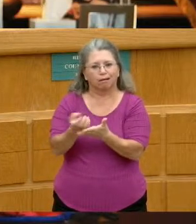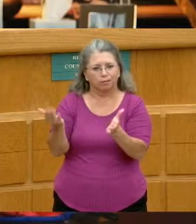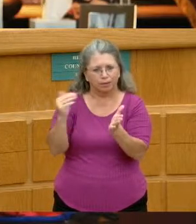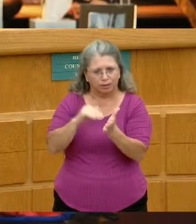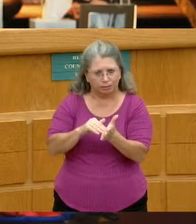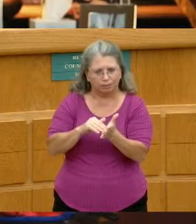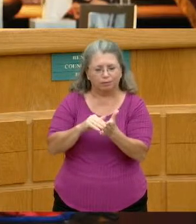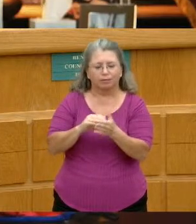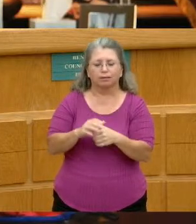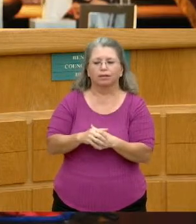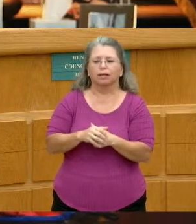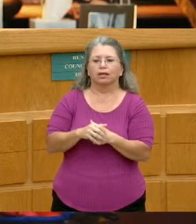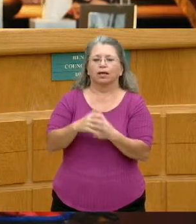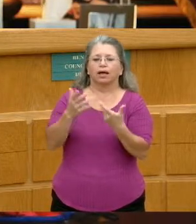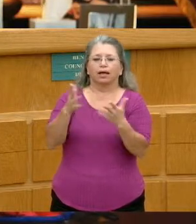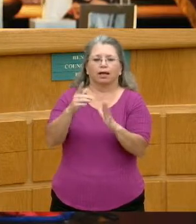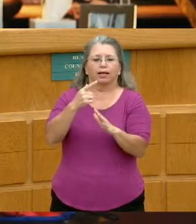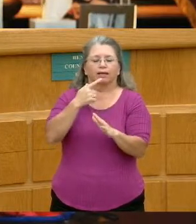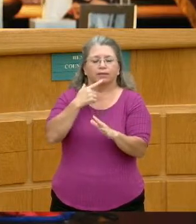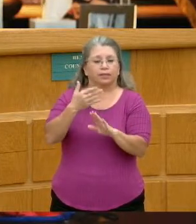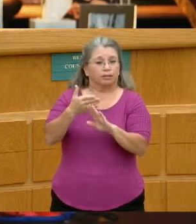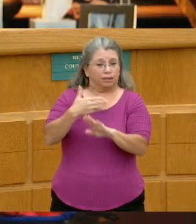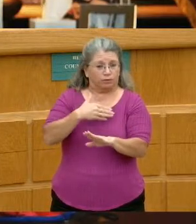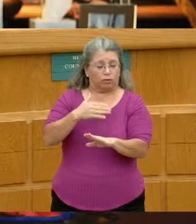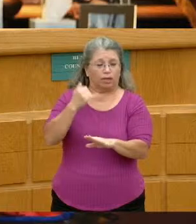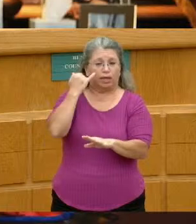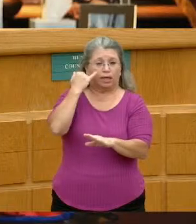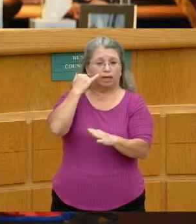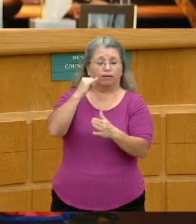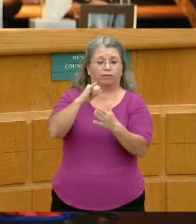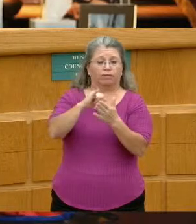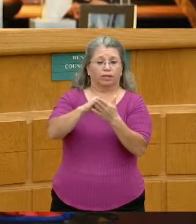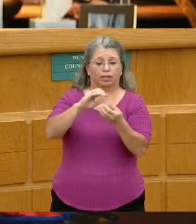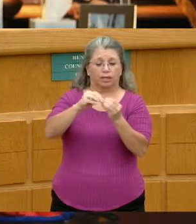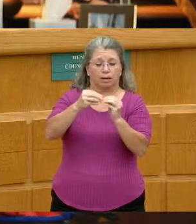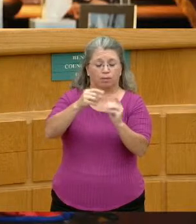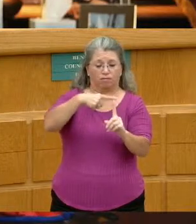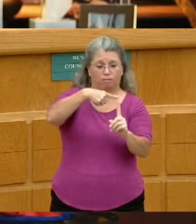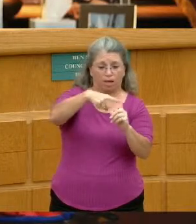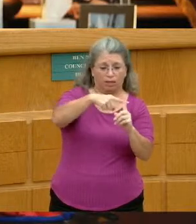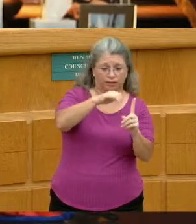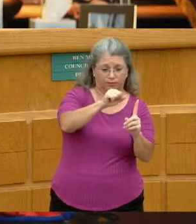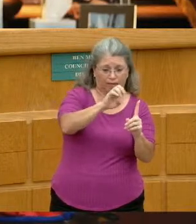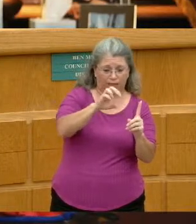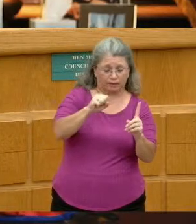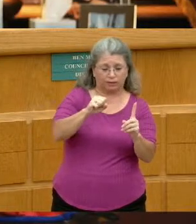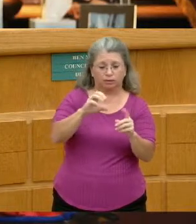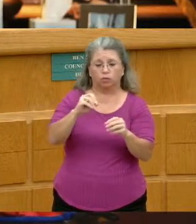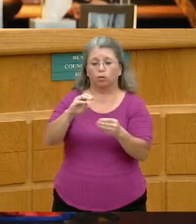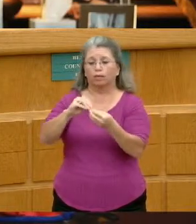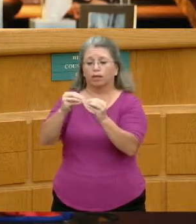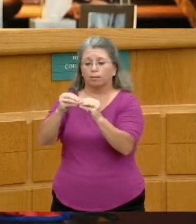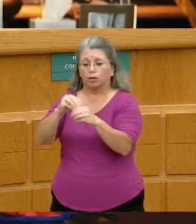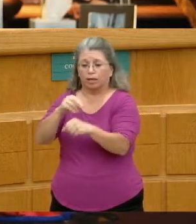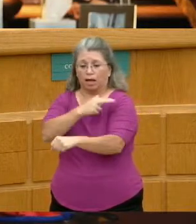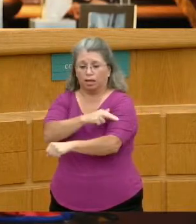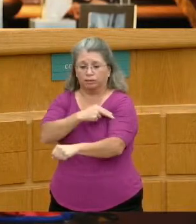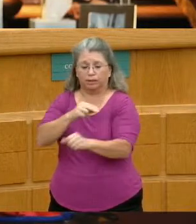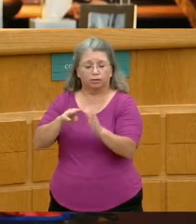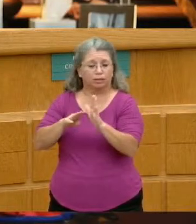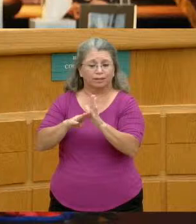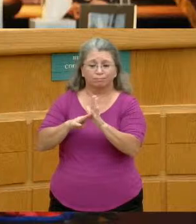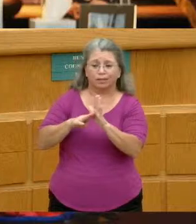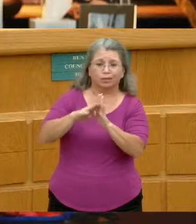said before, if the positivity rate or the hospitalization rate increase too much, we have